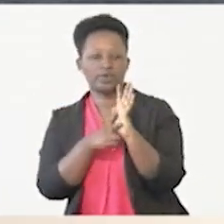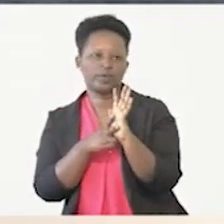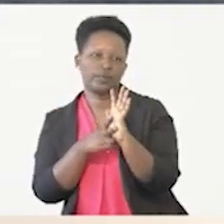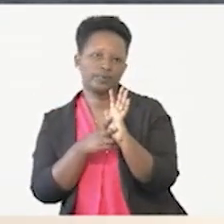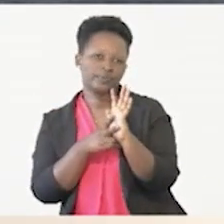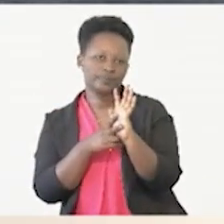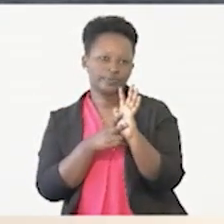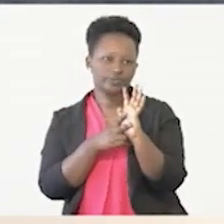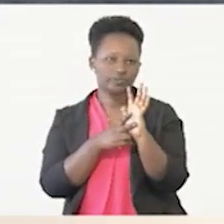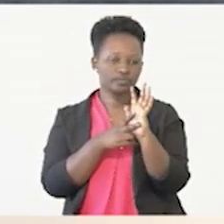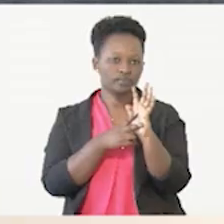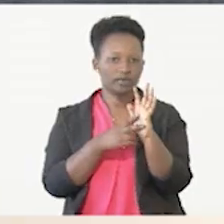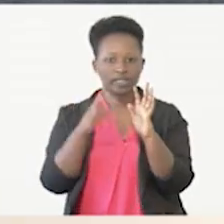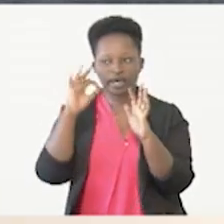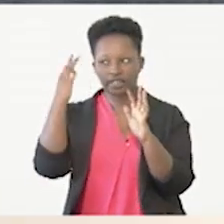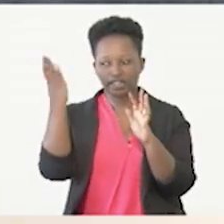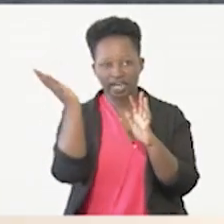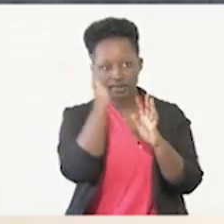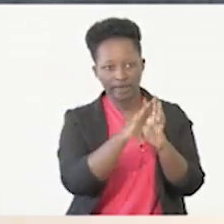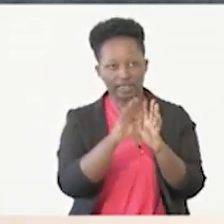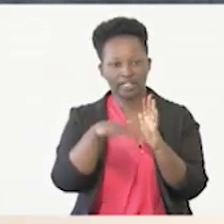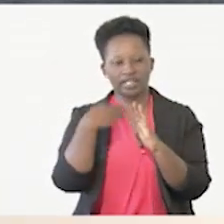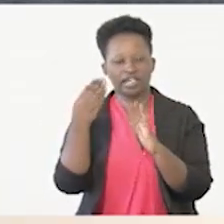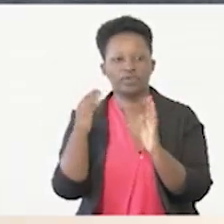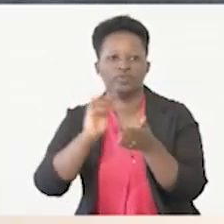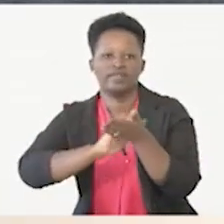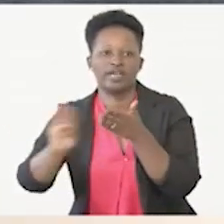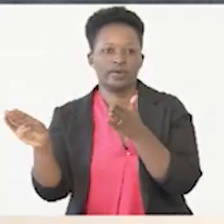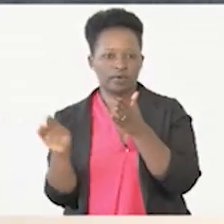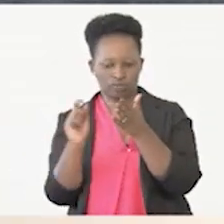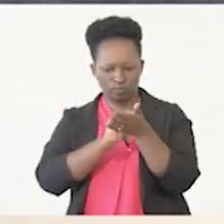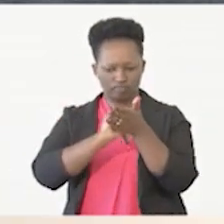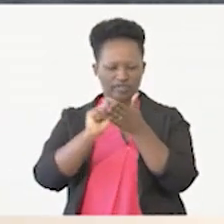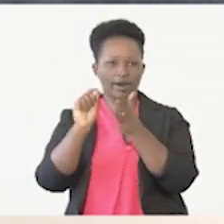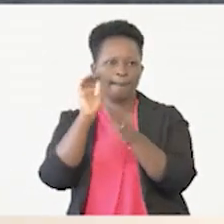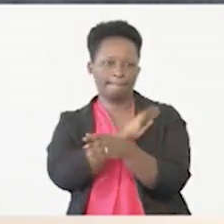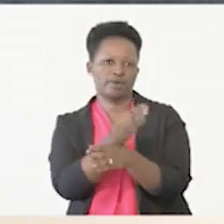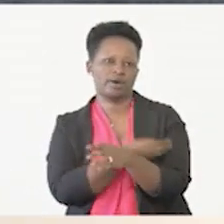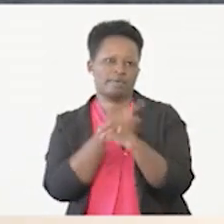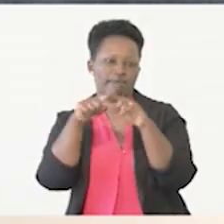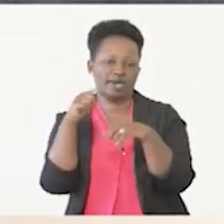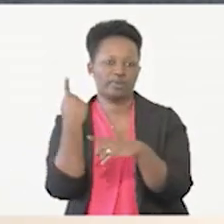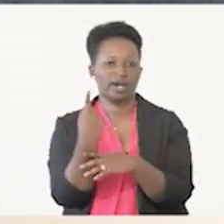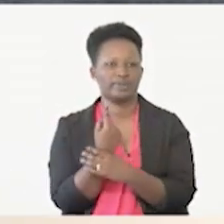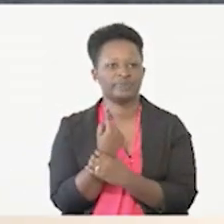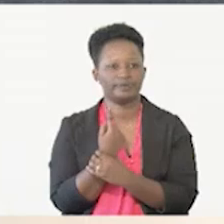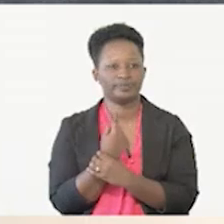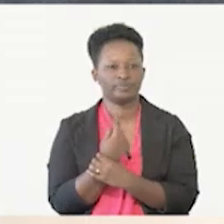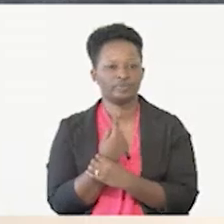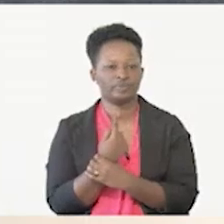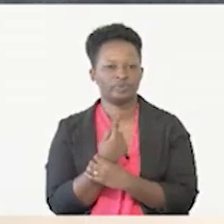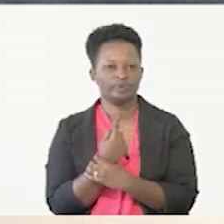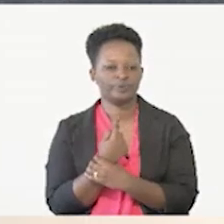will be 3 comes here, then you reduce the power by 1. So that will be 12 Q squared plus.